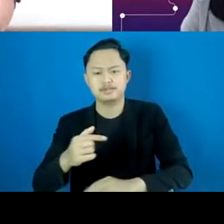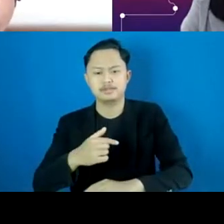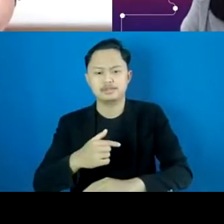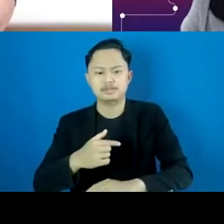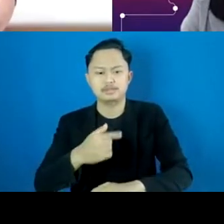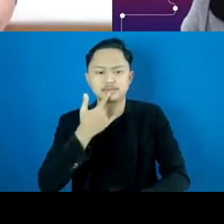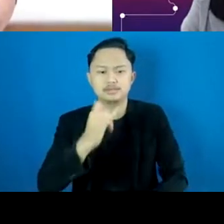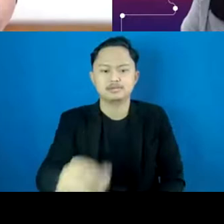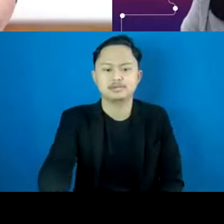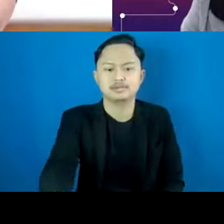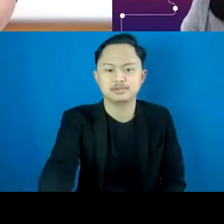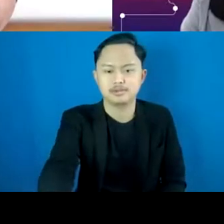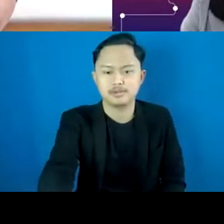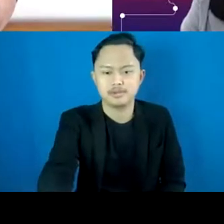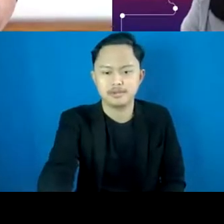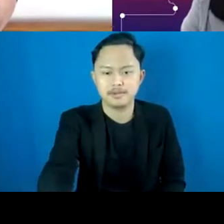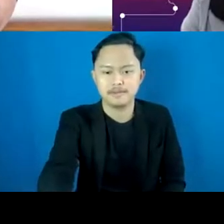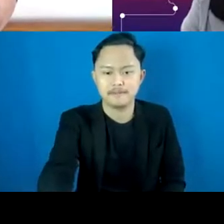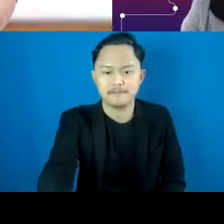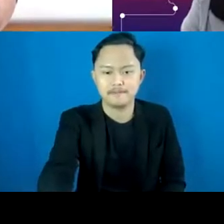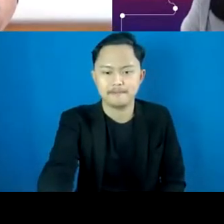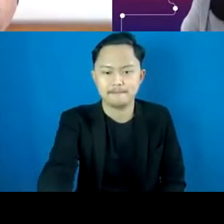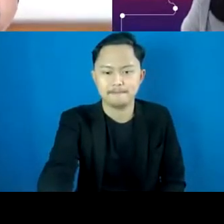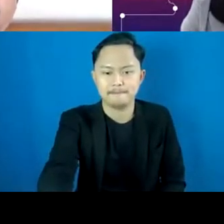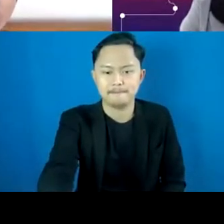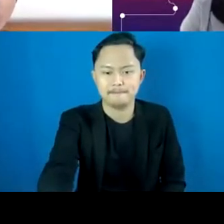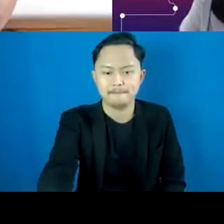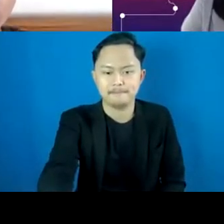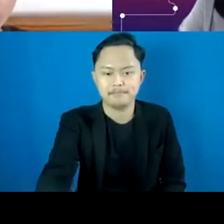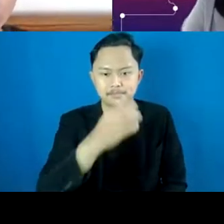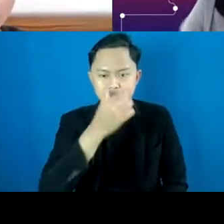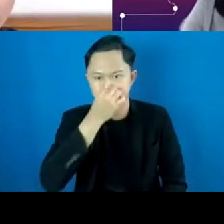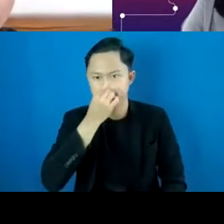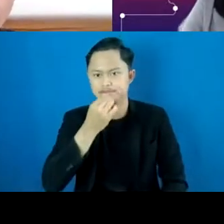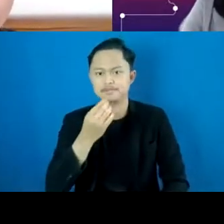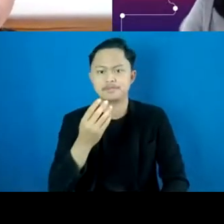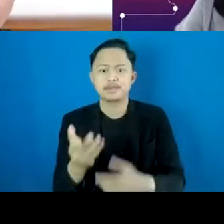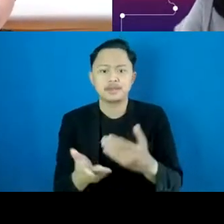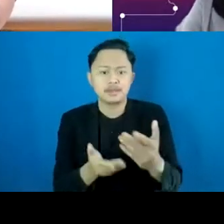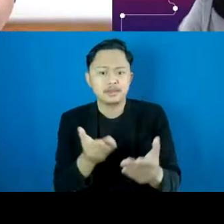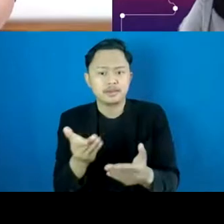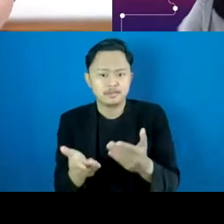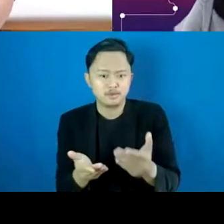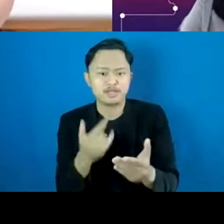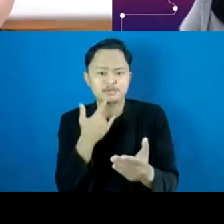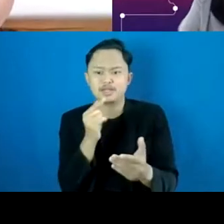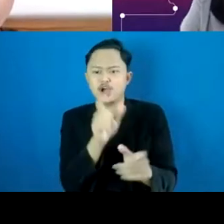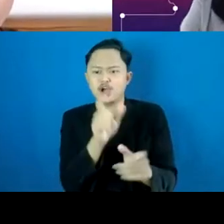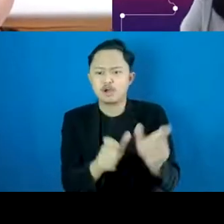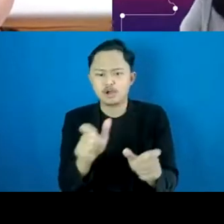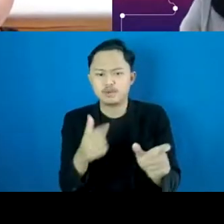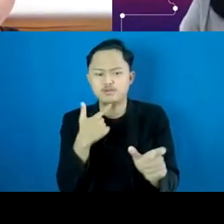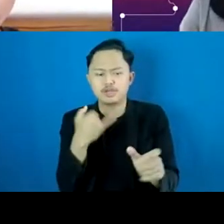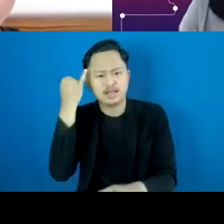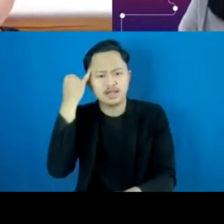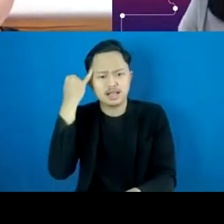each of the area of expertise, if I may call them, is dealt by those particular people, rather than people with very little knowledge of how